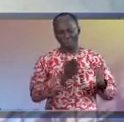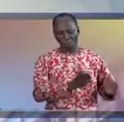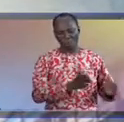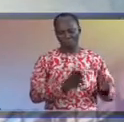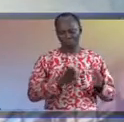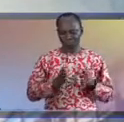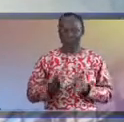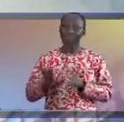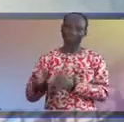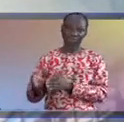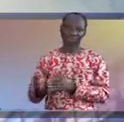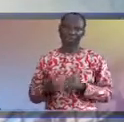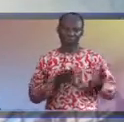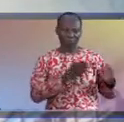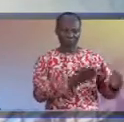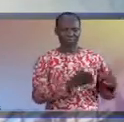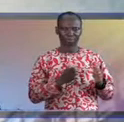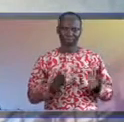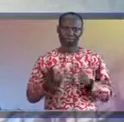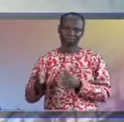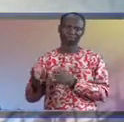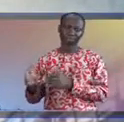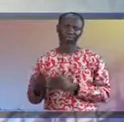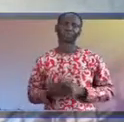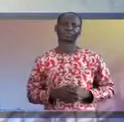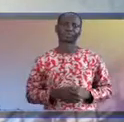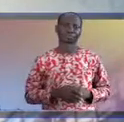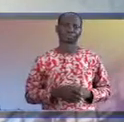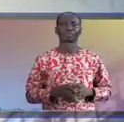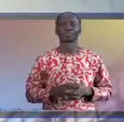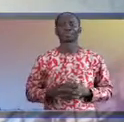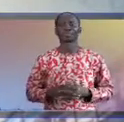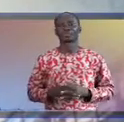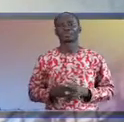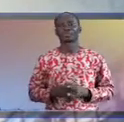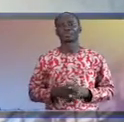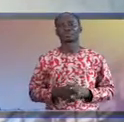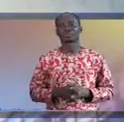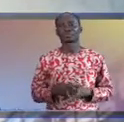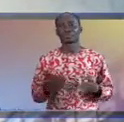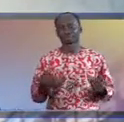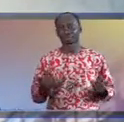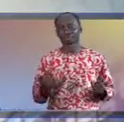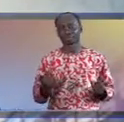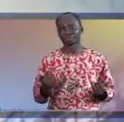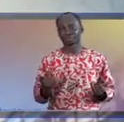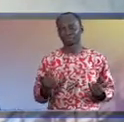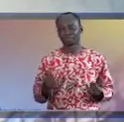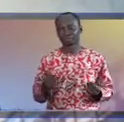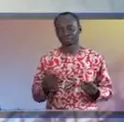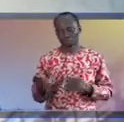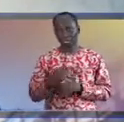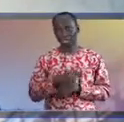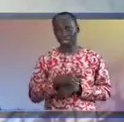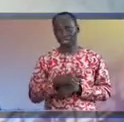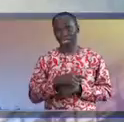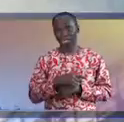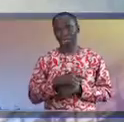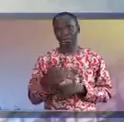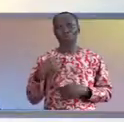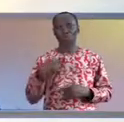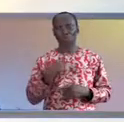order, or in order of sequence. What we are going to look at this morning is